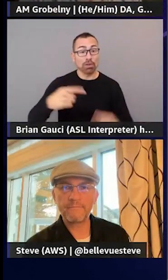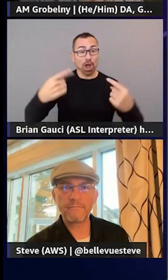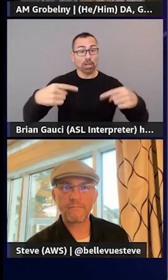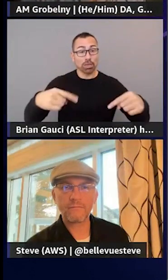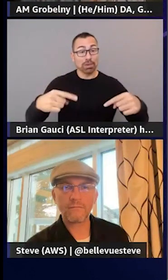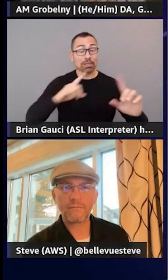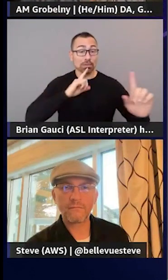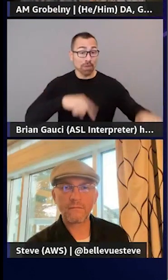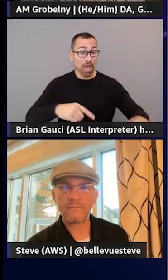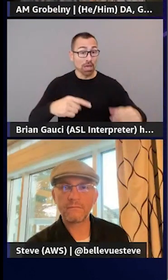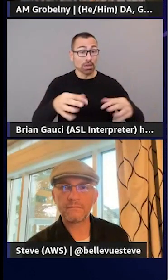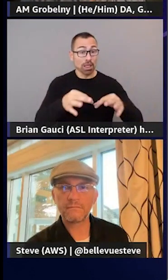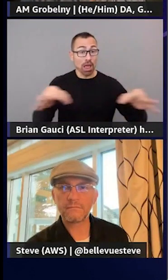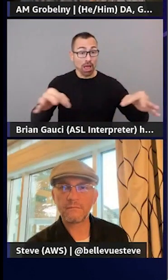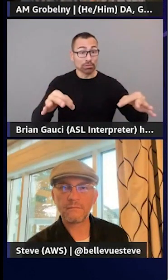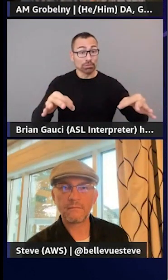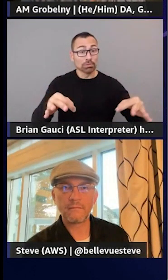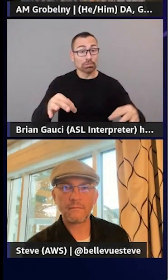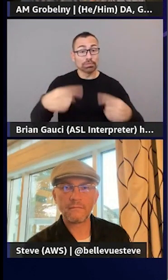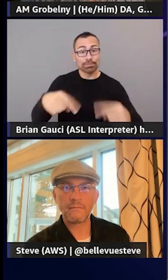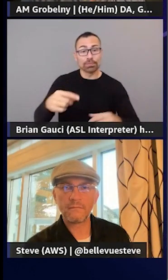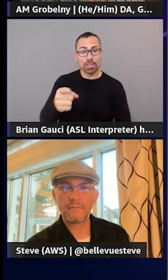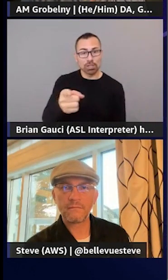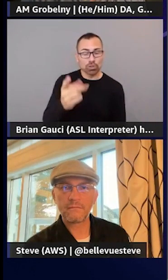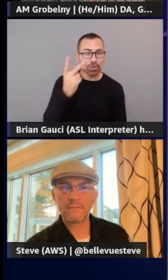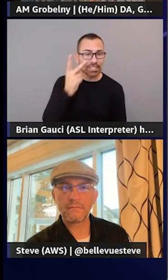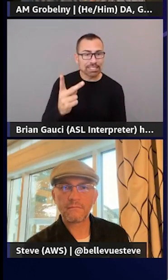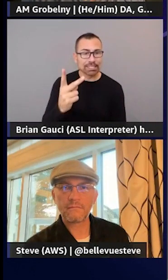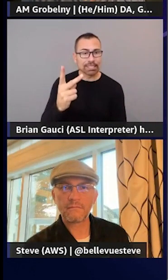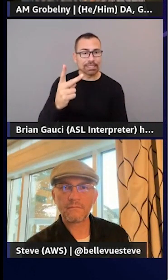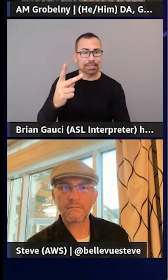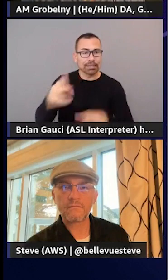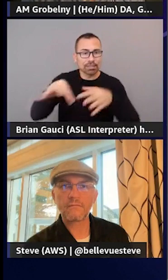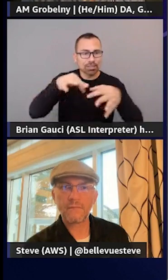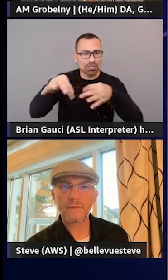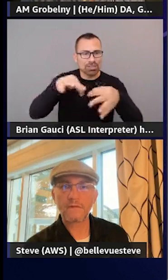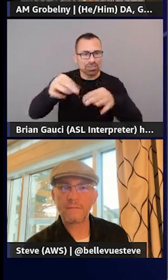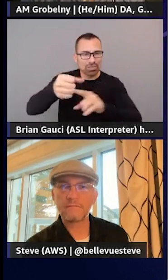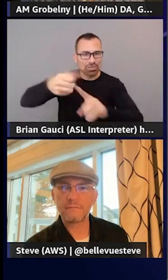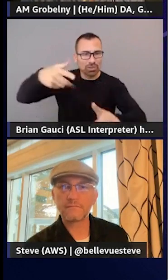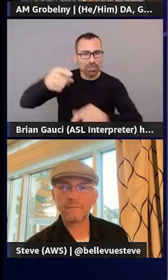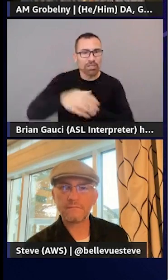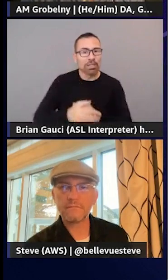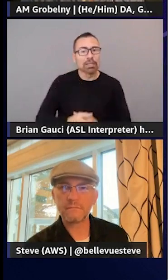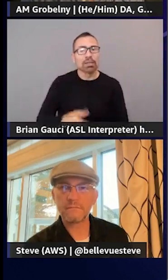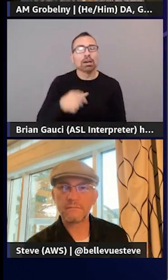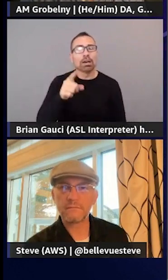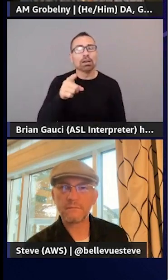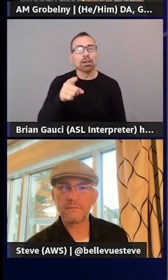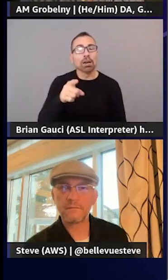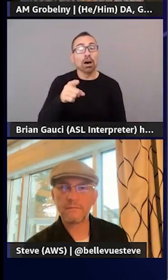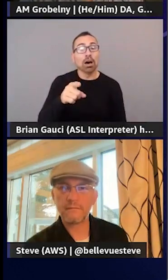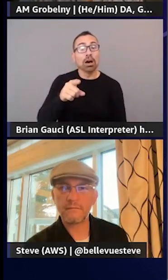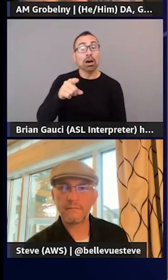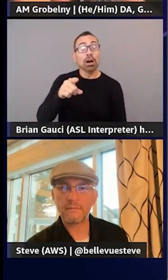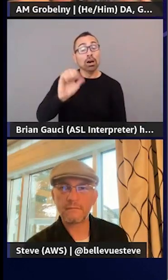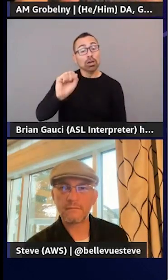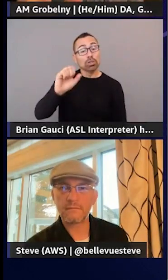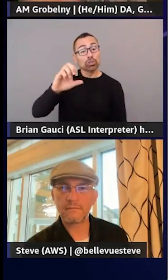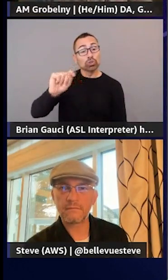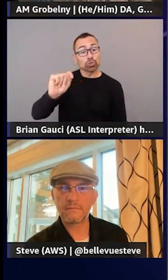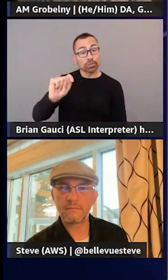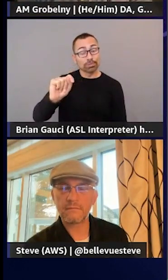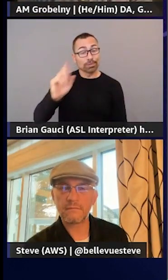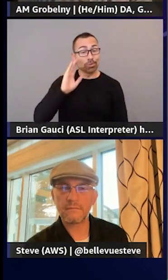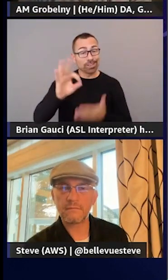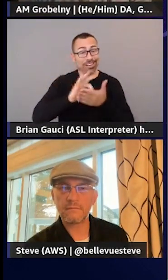arguments. We've got a description of those command line arguments here. The script counts the number of times a given element. So